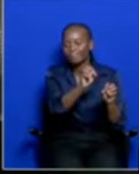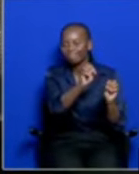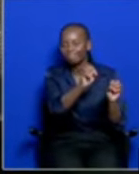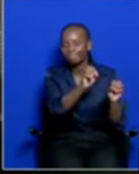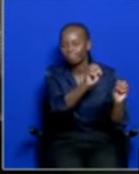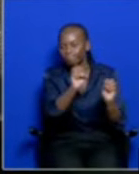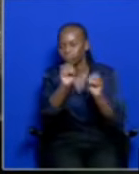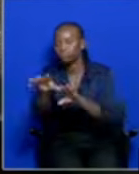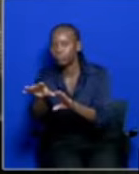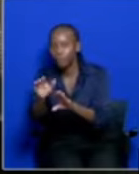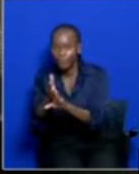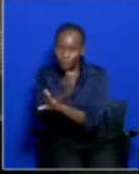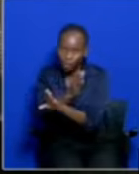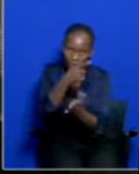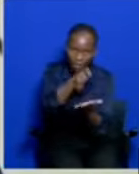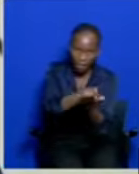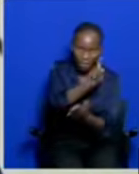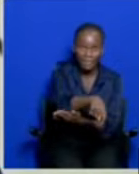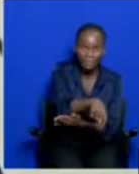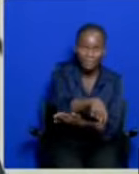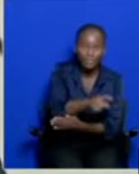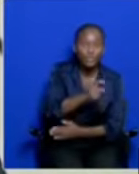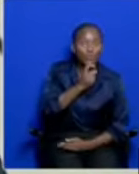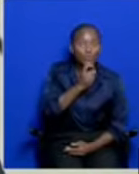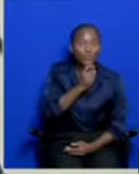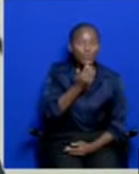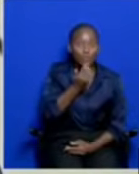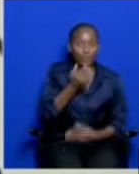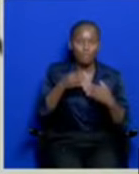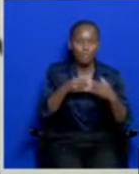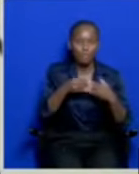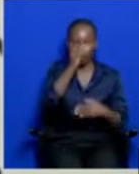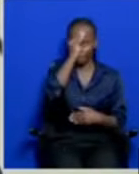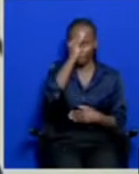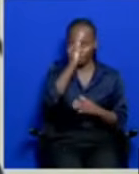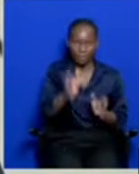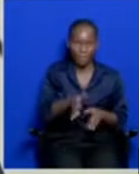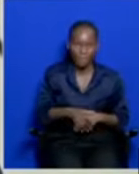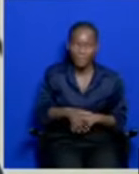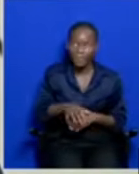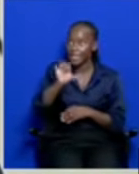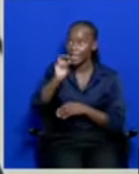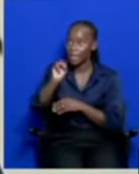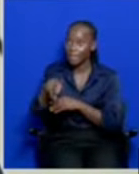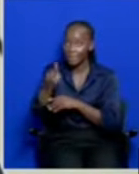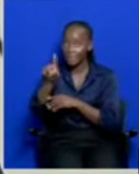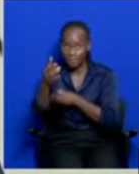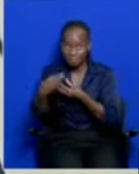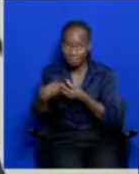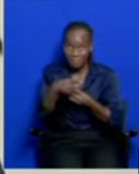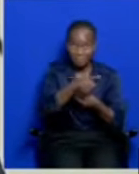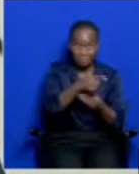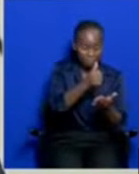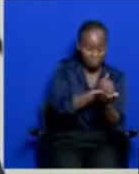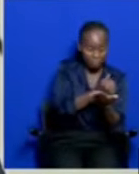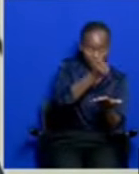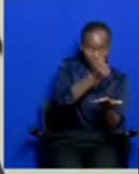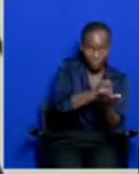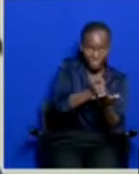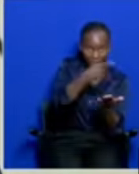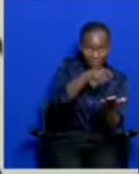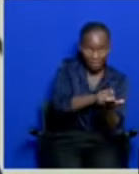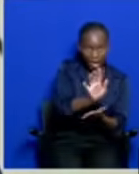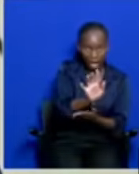It is not used by EMPD. And to release property to